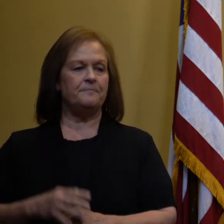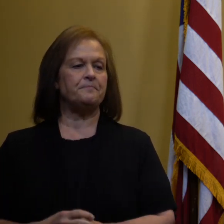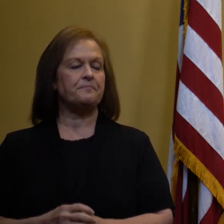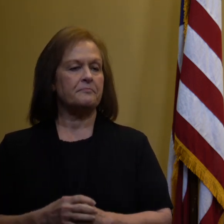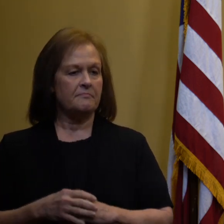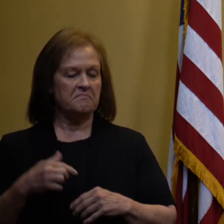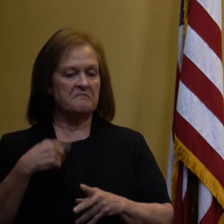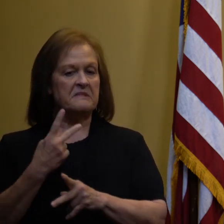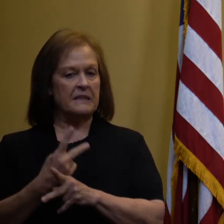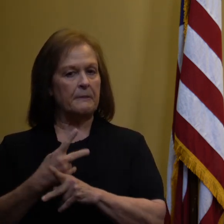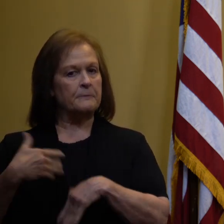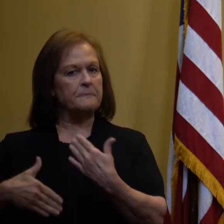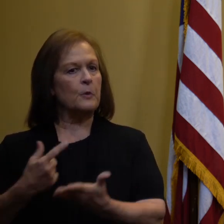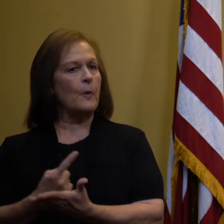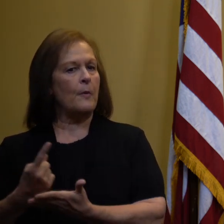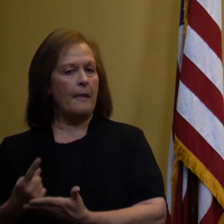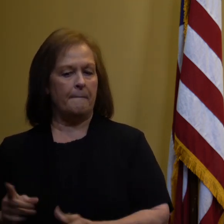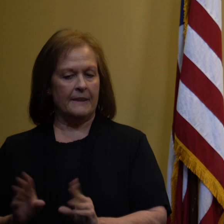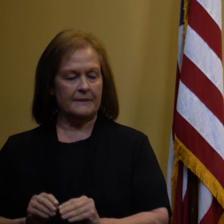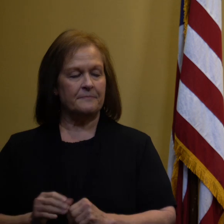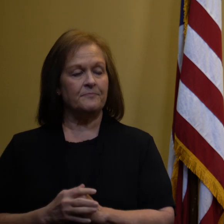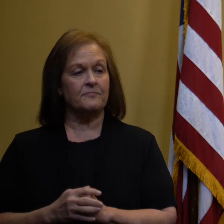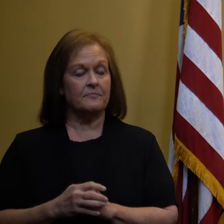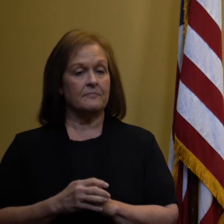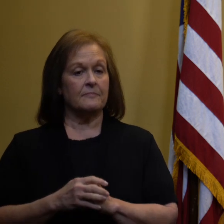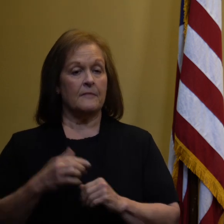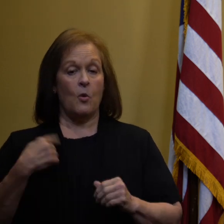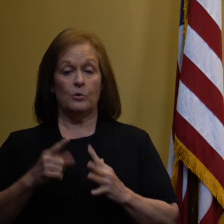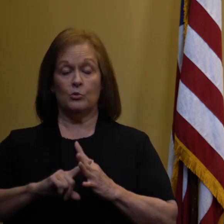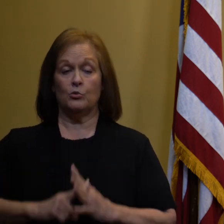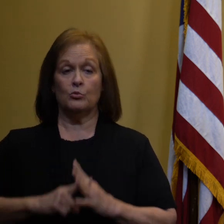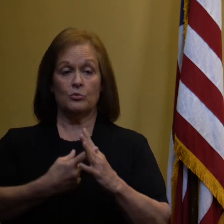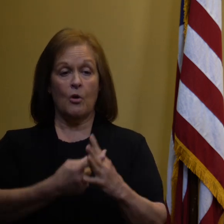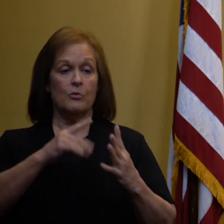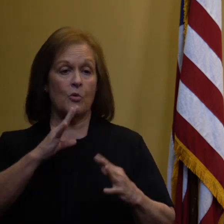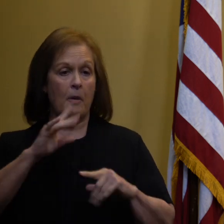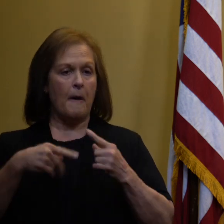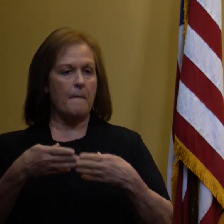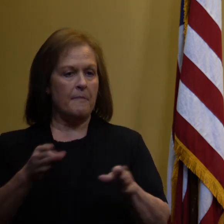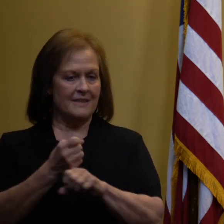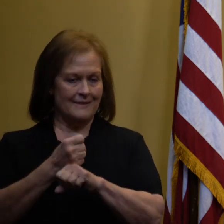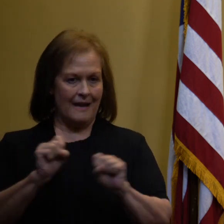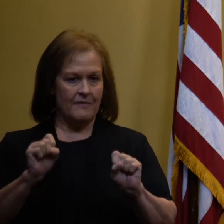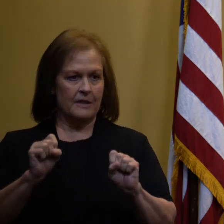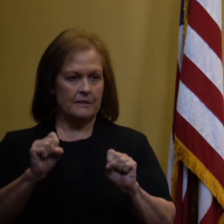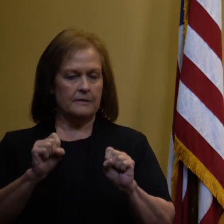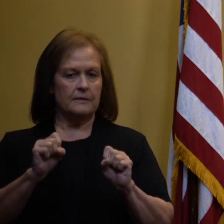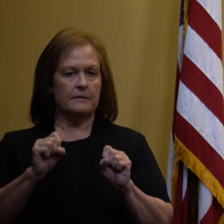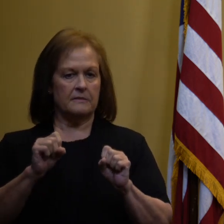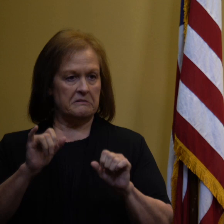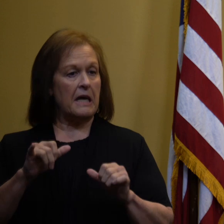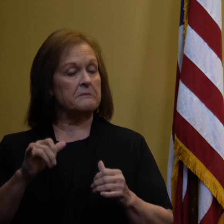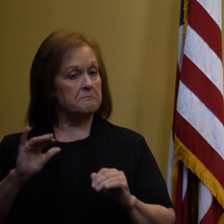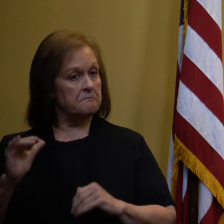the weekly briefings going. As I do, I start off talking about public safety, just which continues